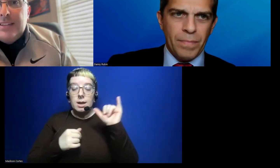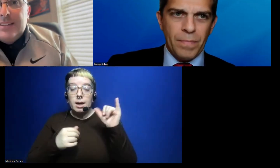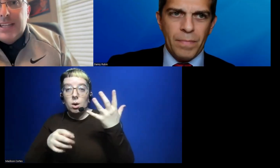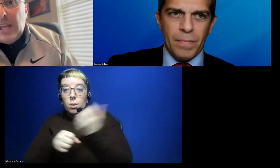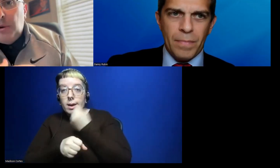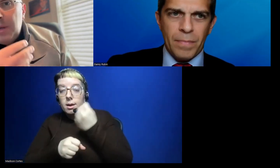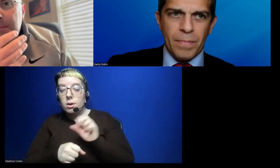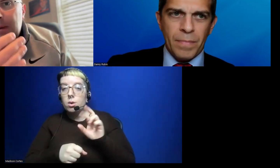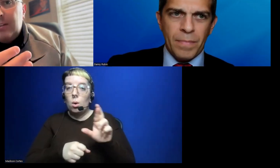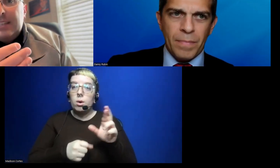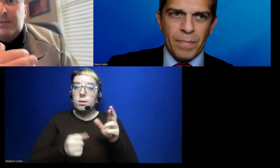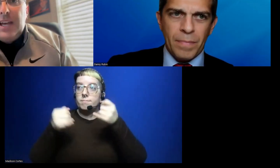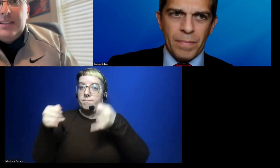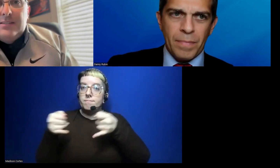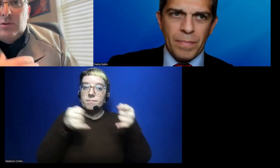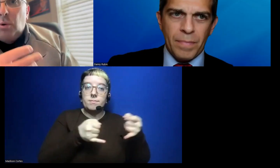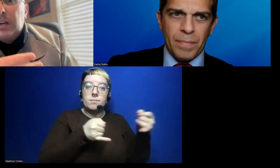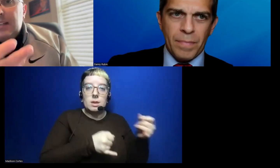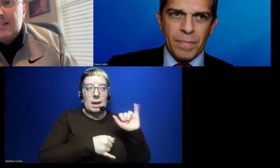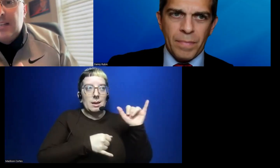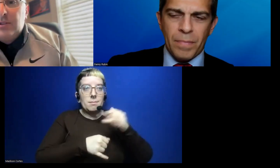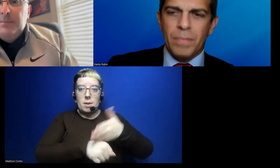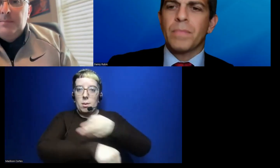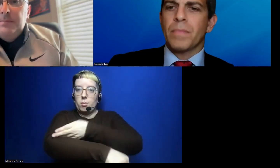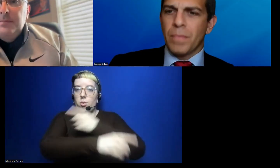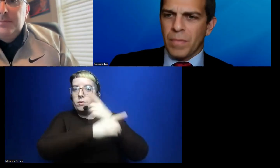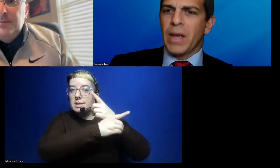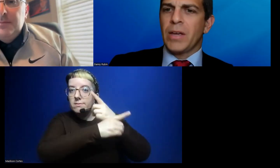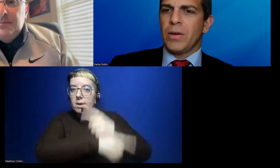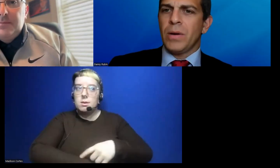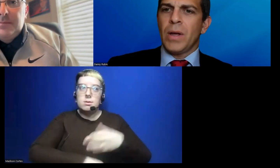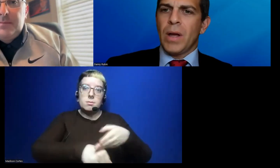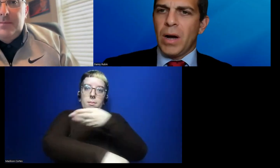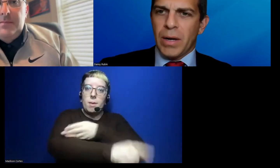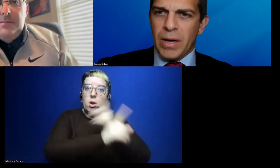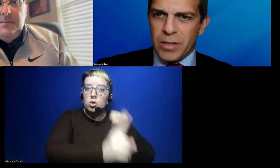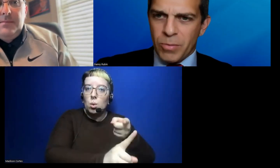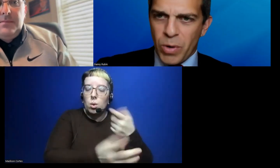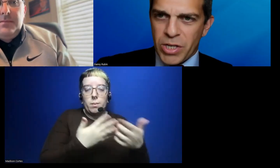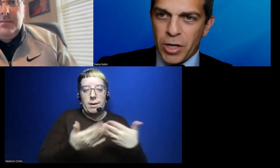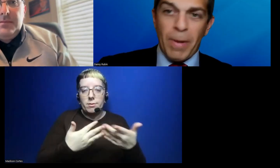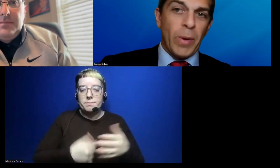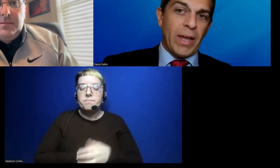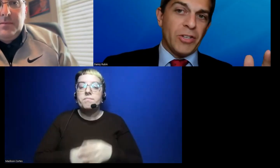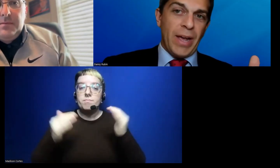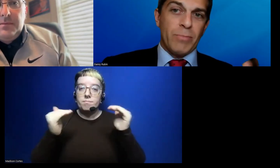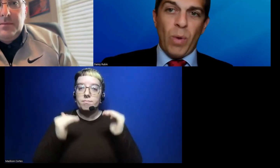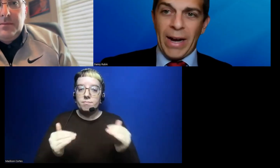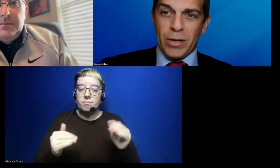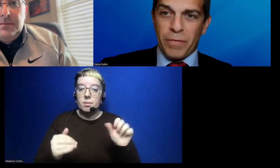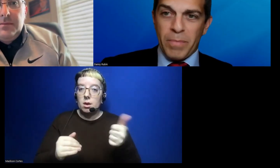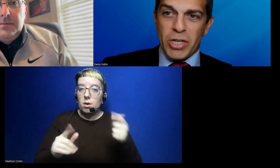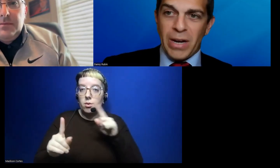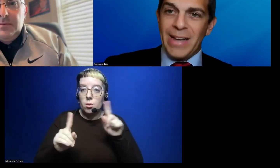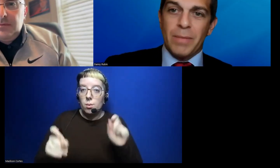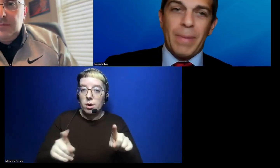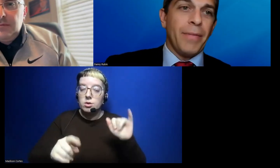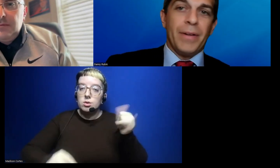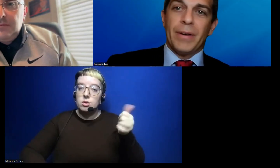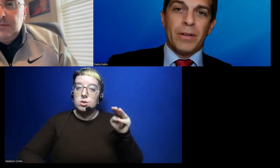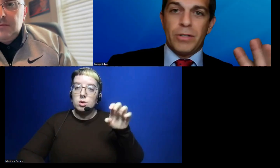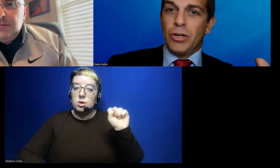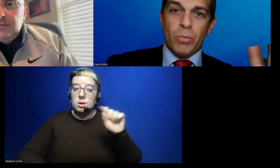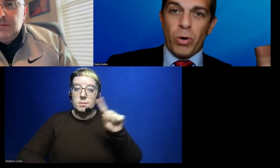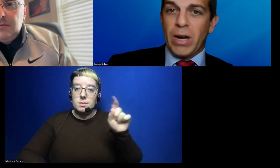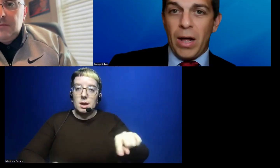individual events like better defense, scoring, etc. hmm. Thank you. Getting to some questions here. By the way, that James Wagner from Michigan asked